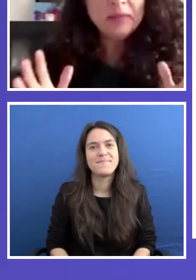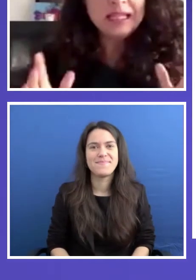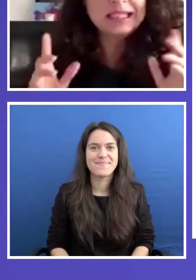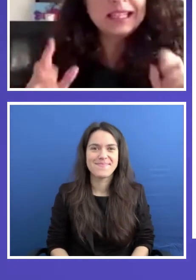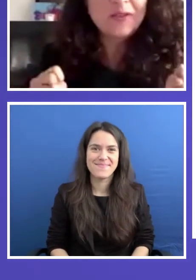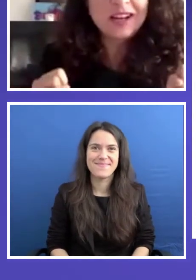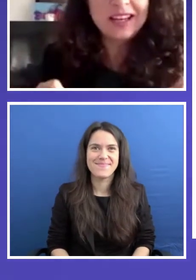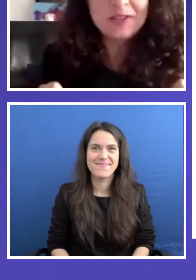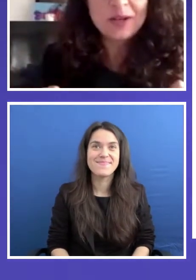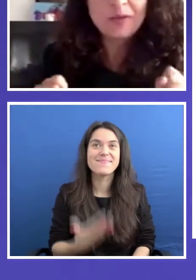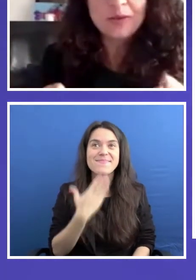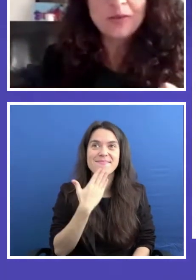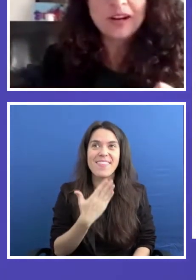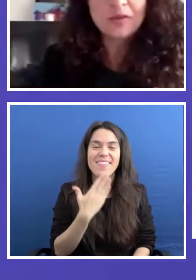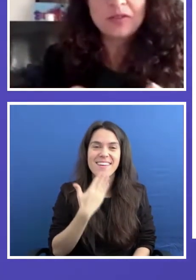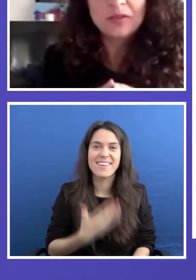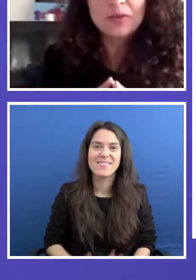Thank you, Shahid.